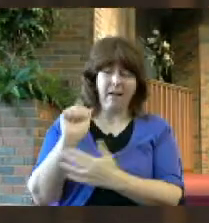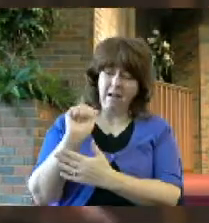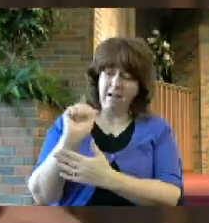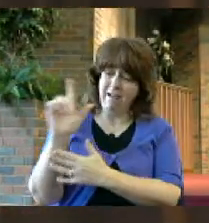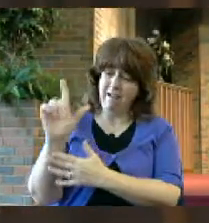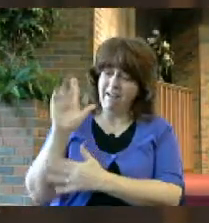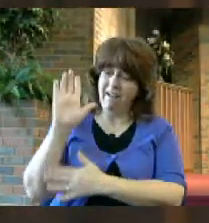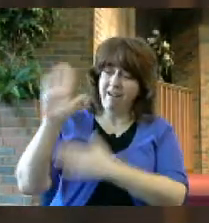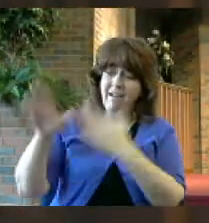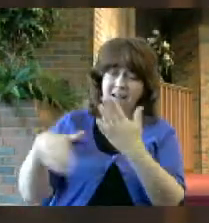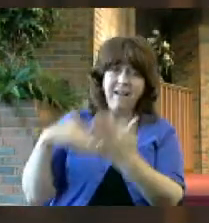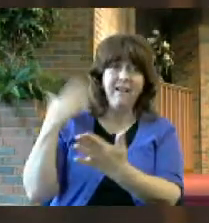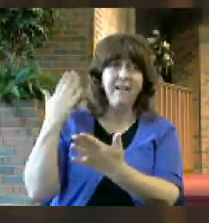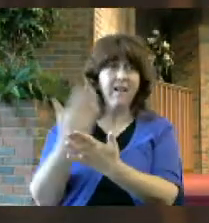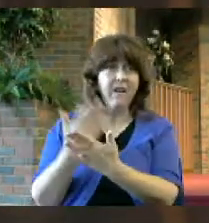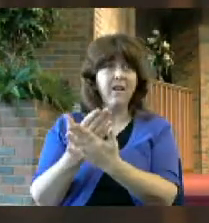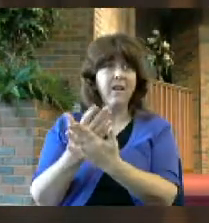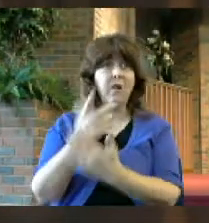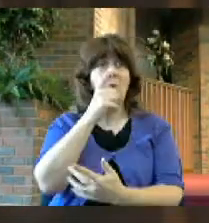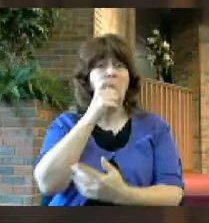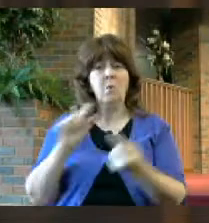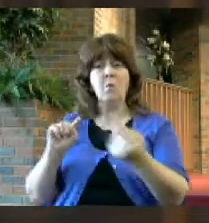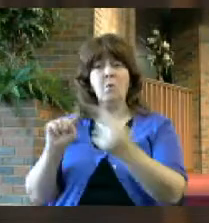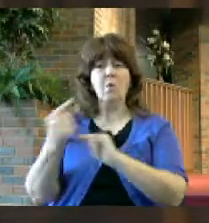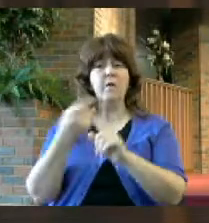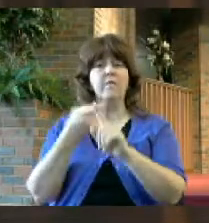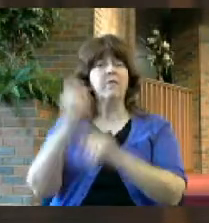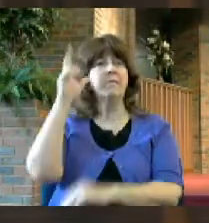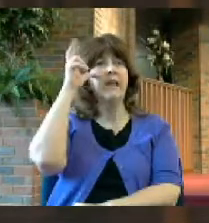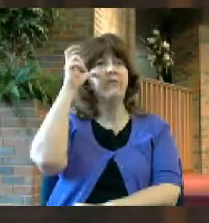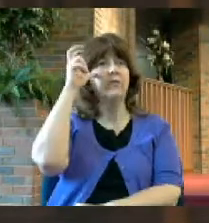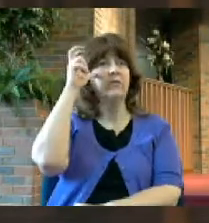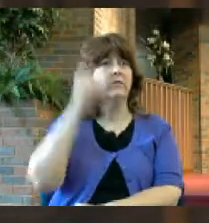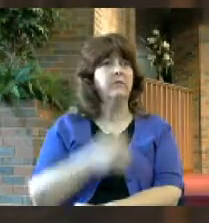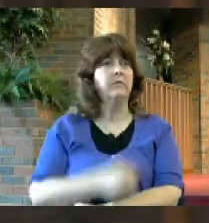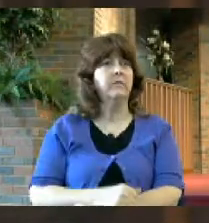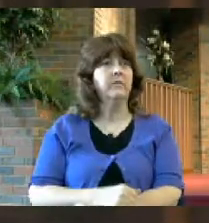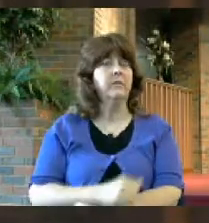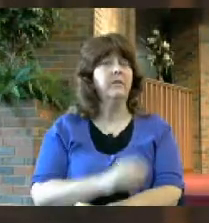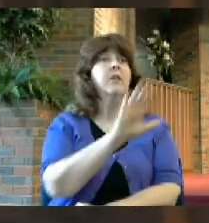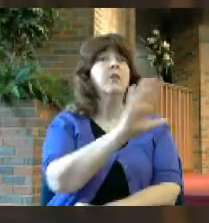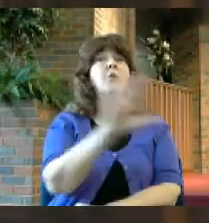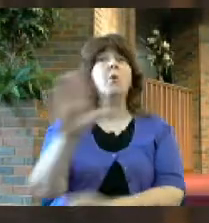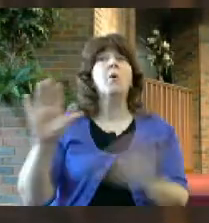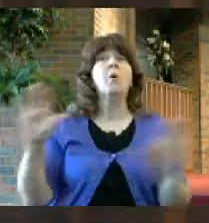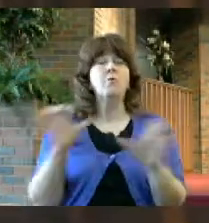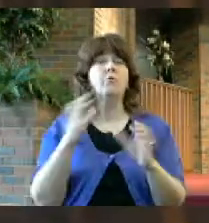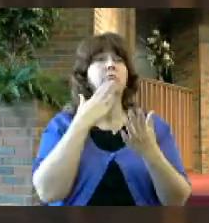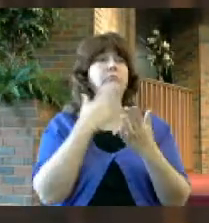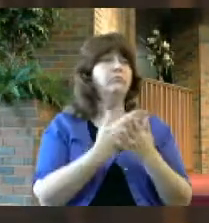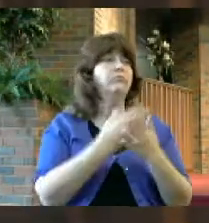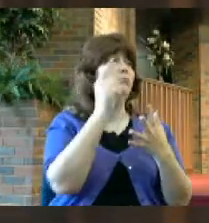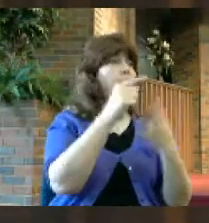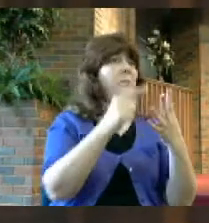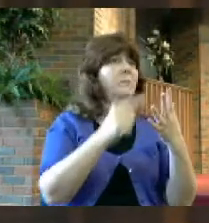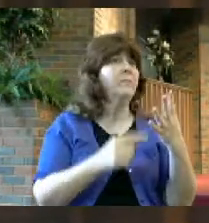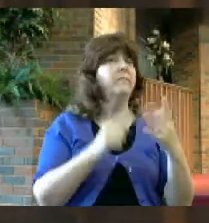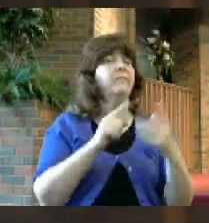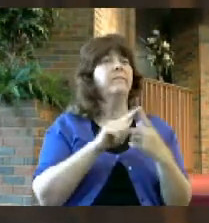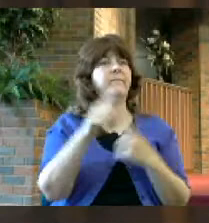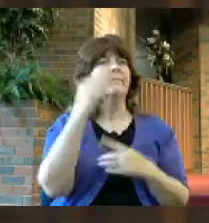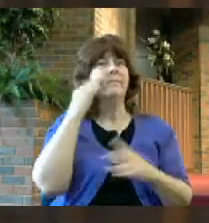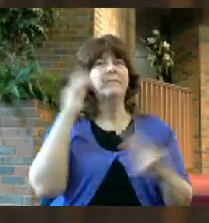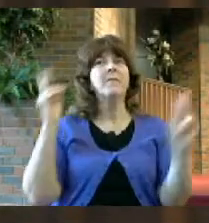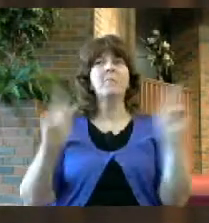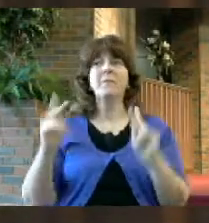afflicted by the devil. Whatever good works you're doing, probably there are a lot of people around you who have other problems. How